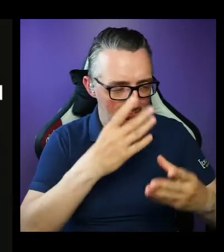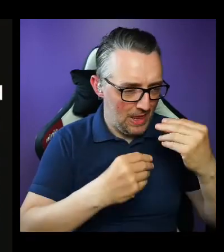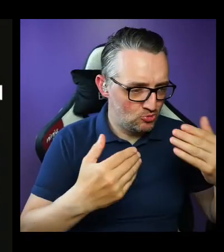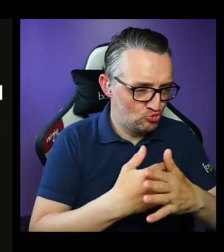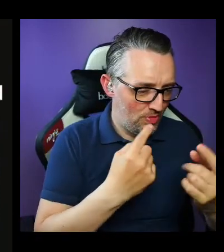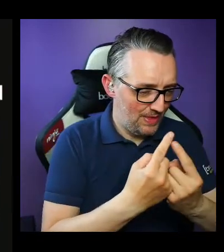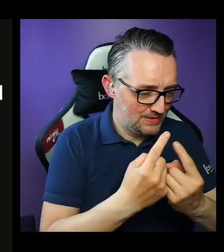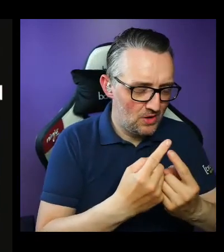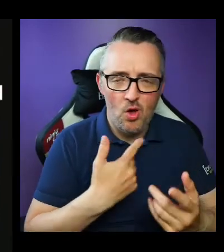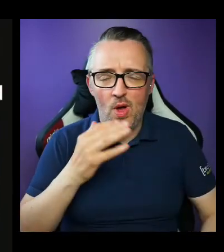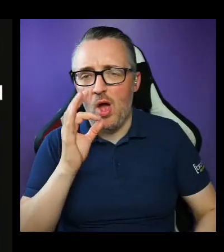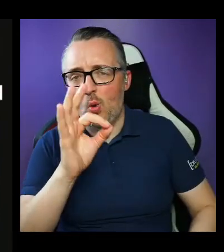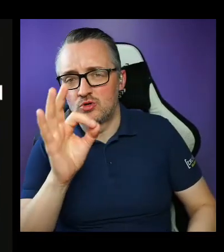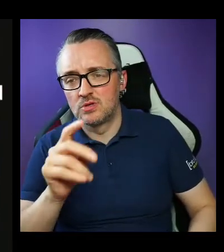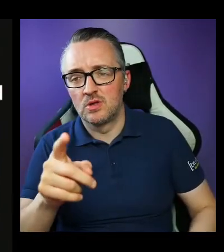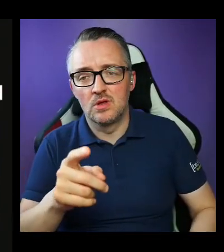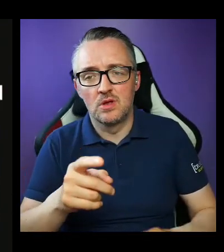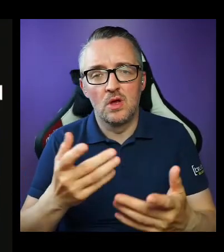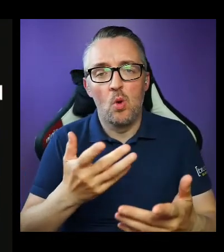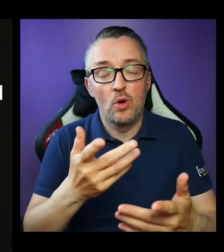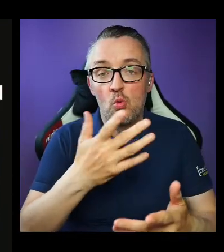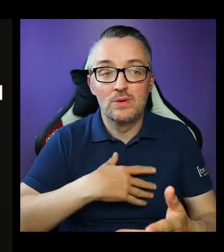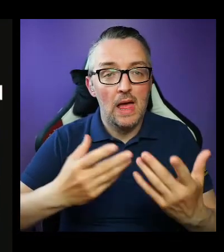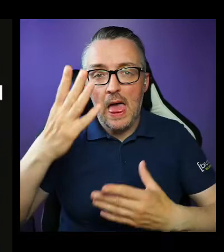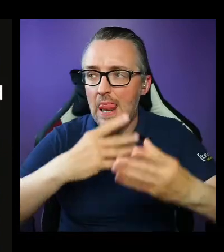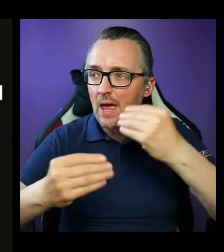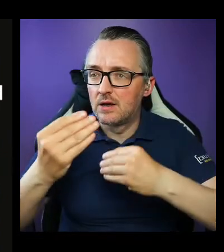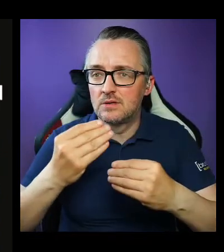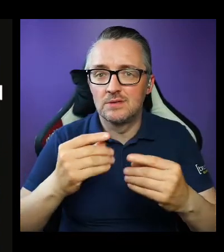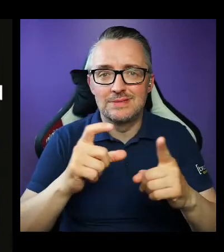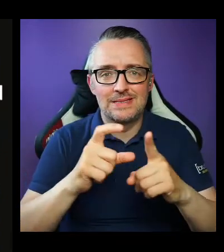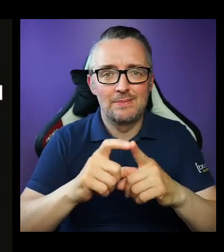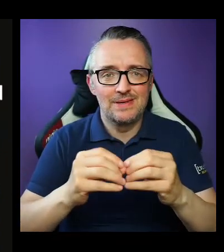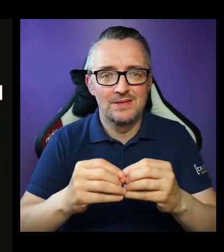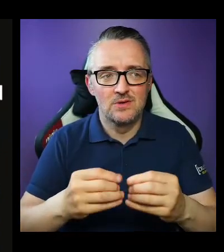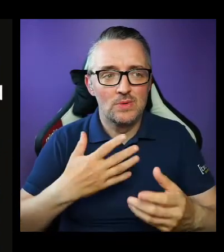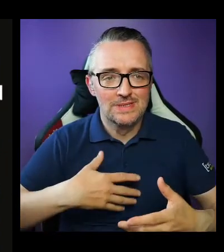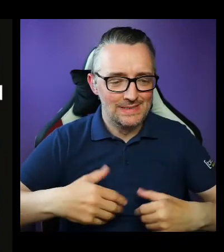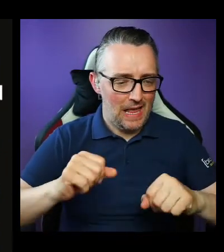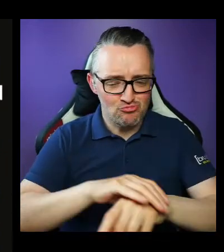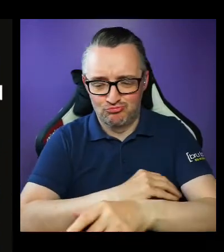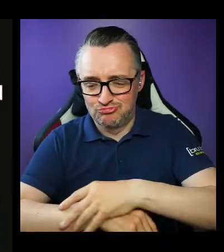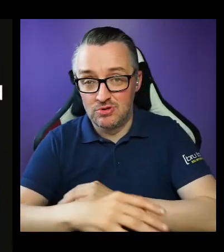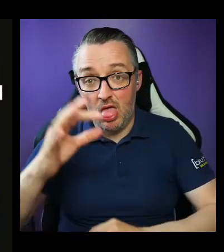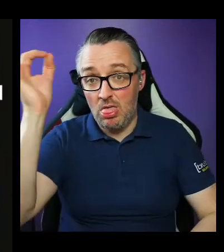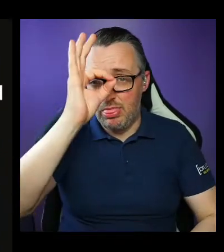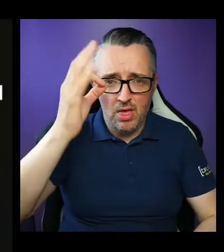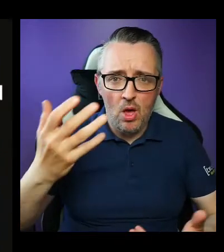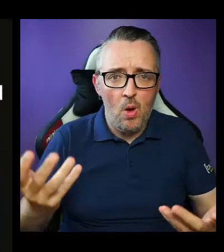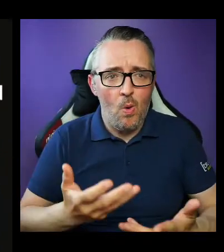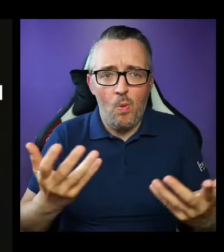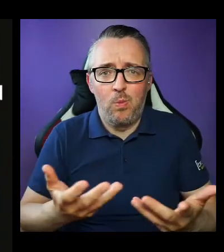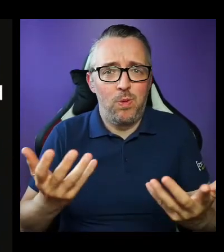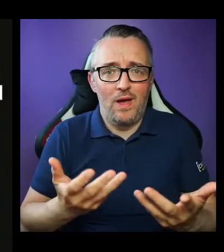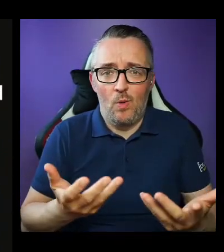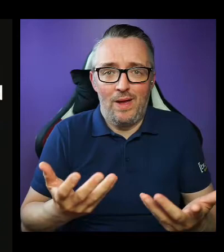But where's the go-to place to learn? If someone wants to get started knowing nothing about DynamoDB, where